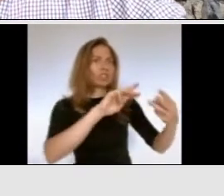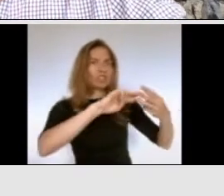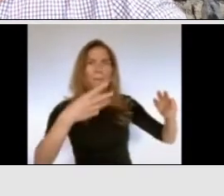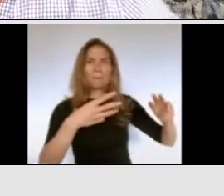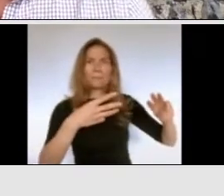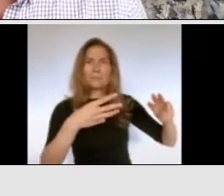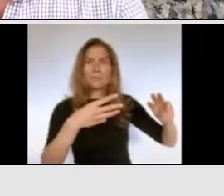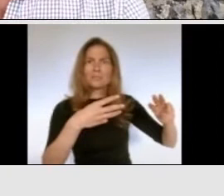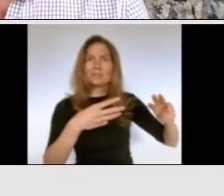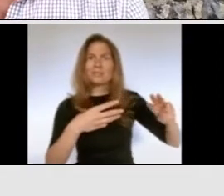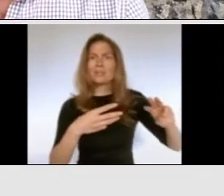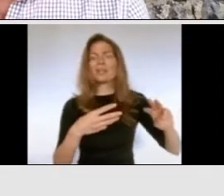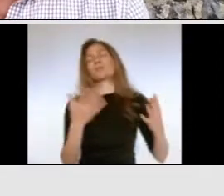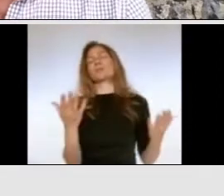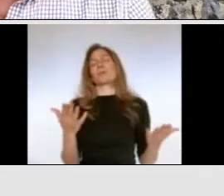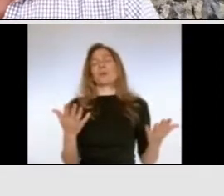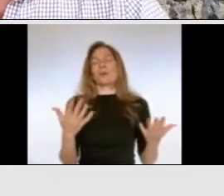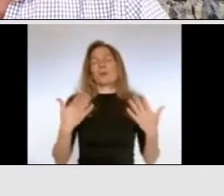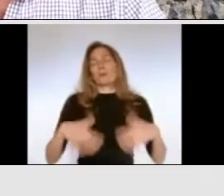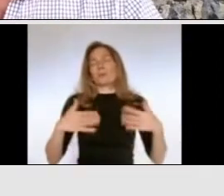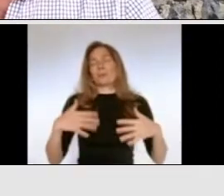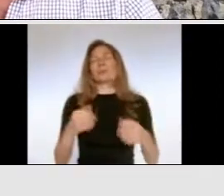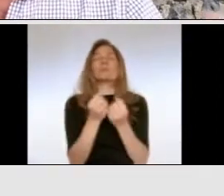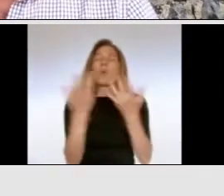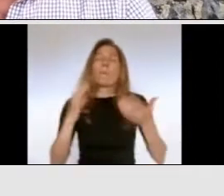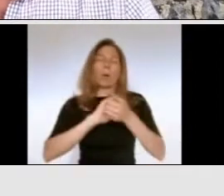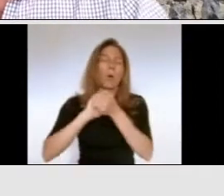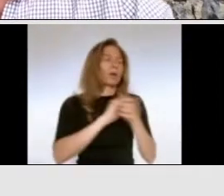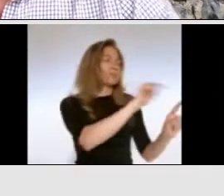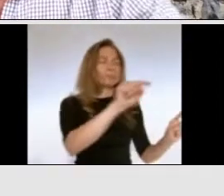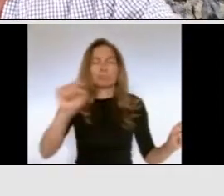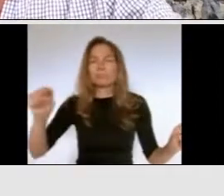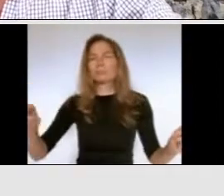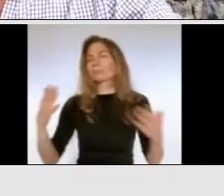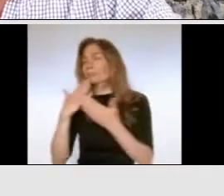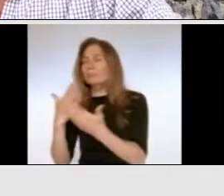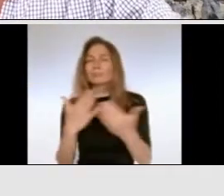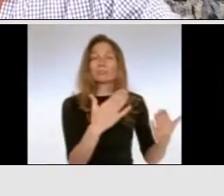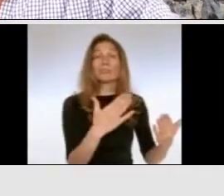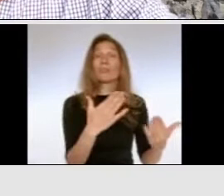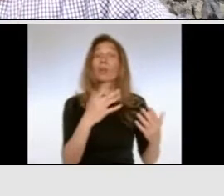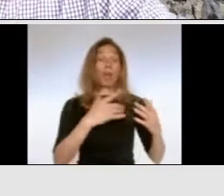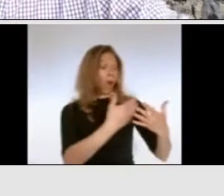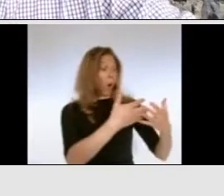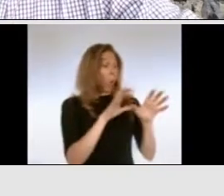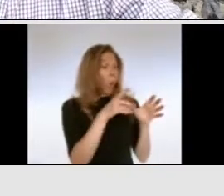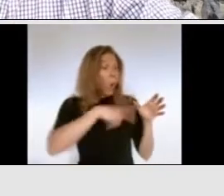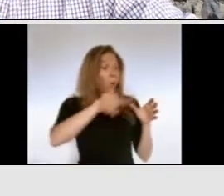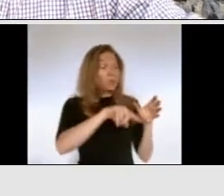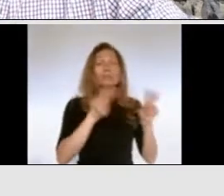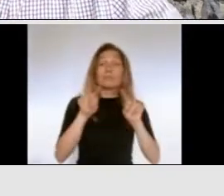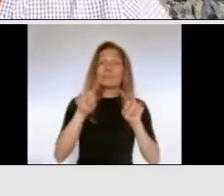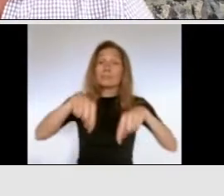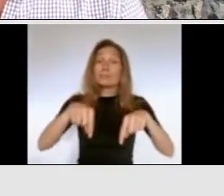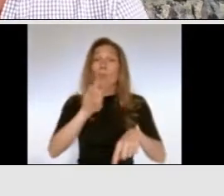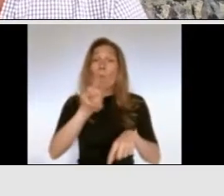And that's why it's really important, and we're so grateful that it's not just members of our consortium who will be attending